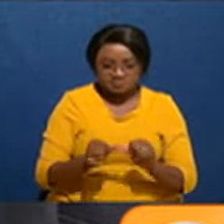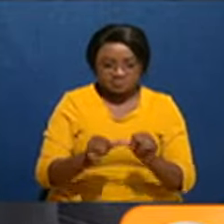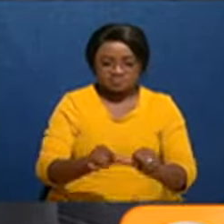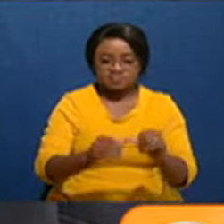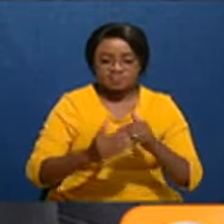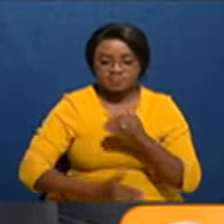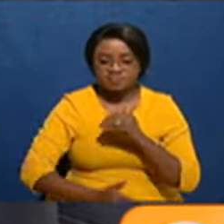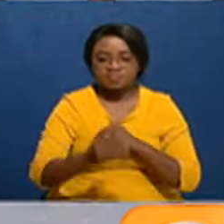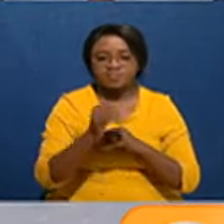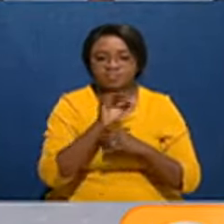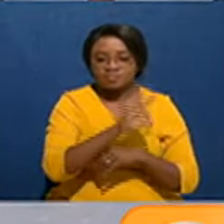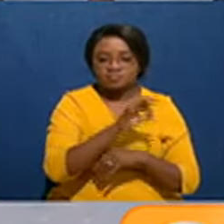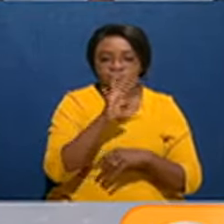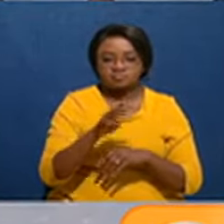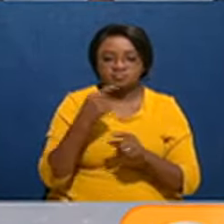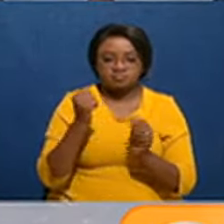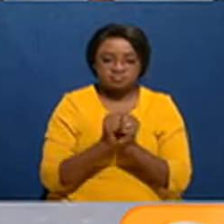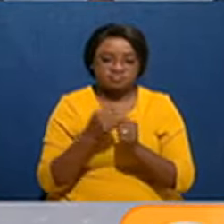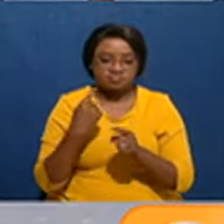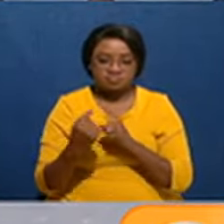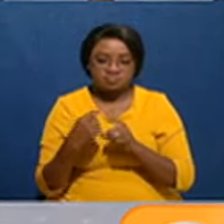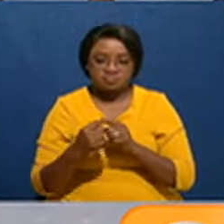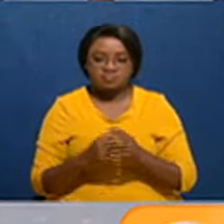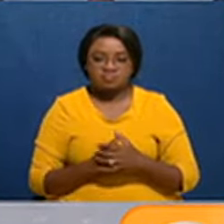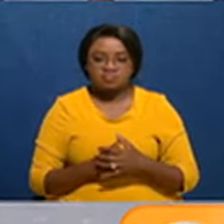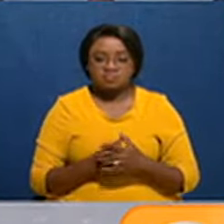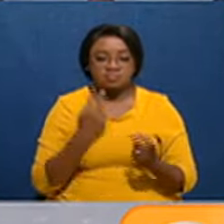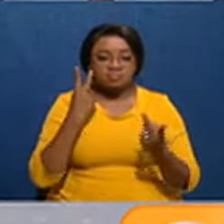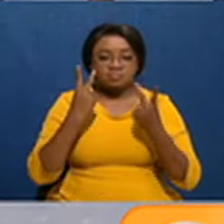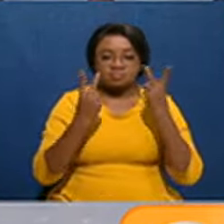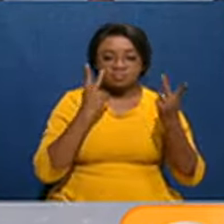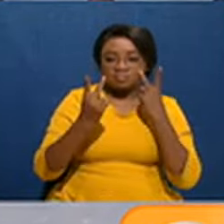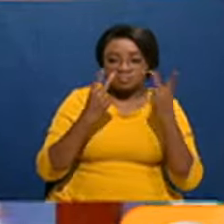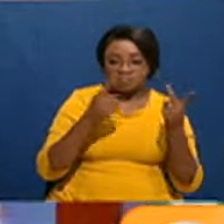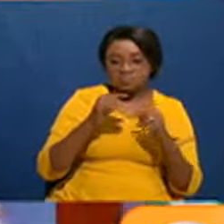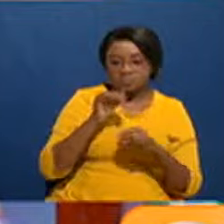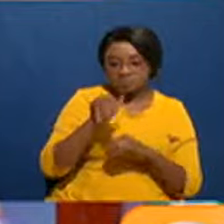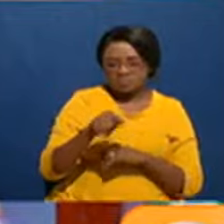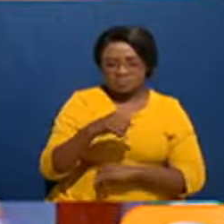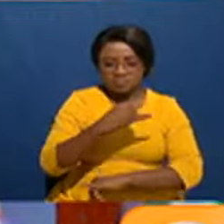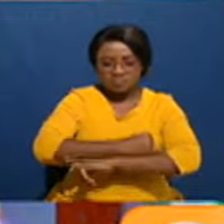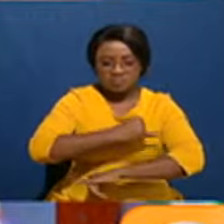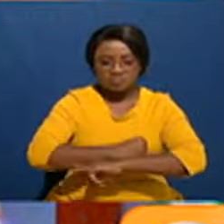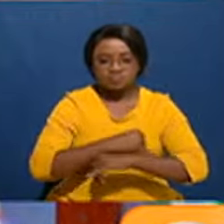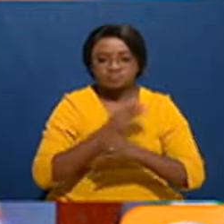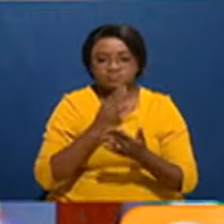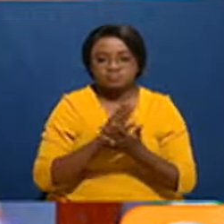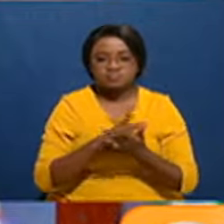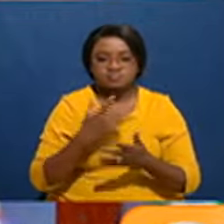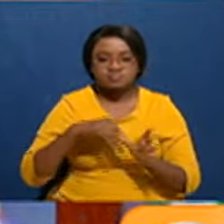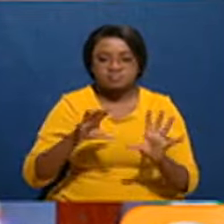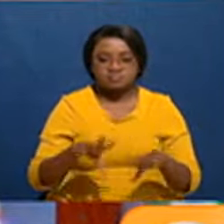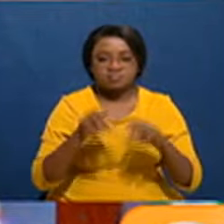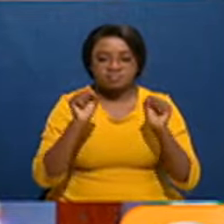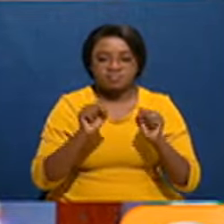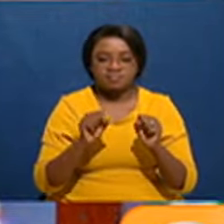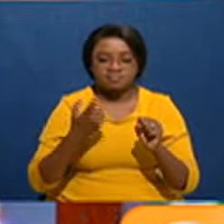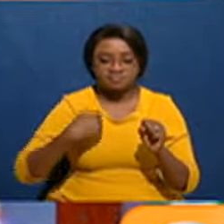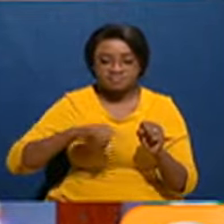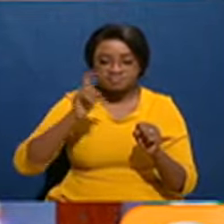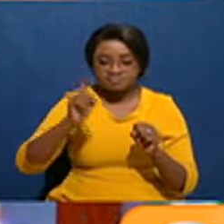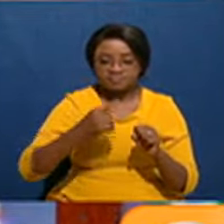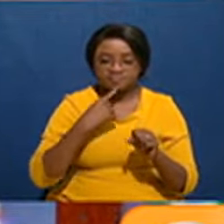years? The visibility of this institution, we have taken it to another level. I must say